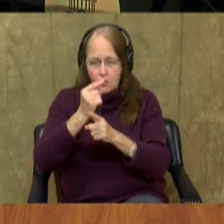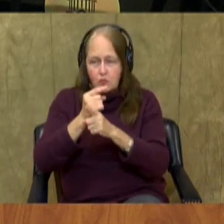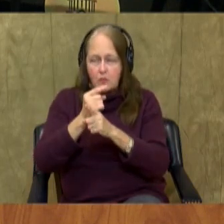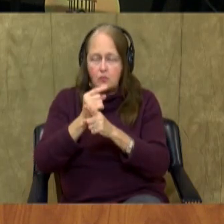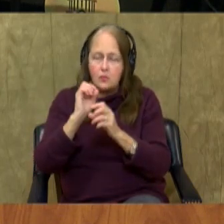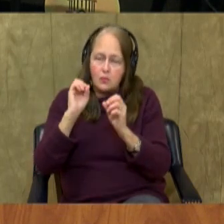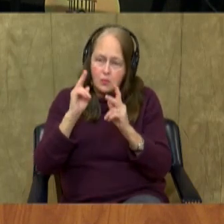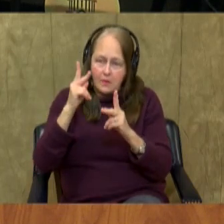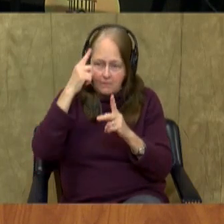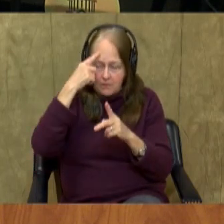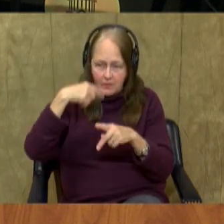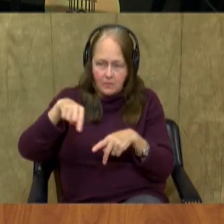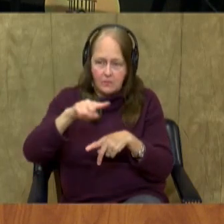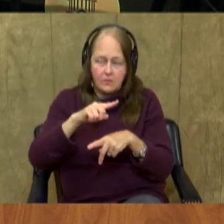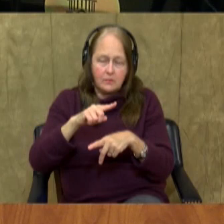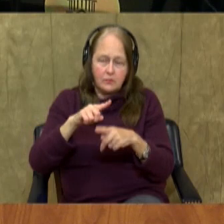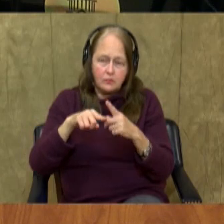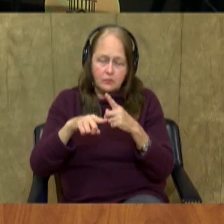in the school.